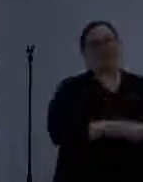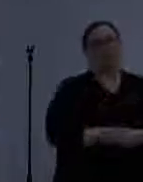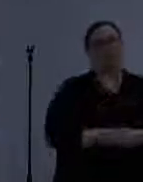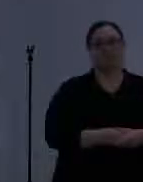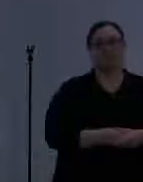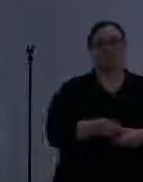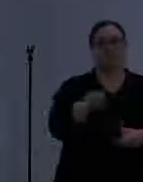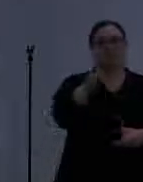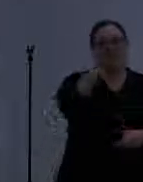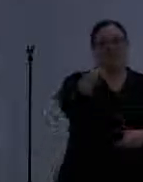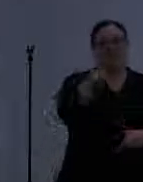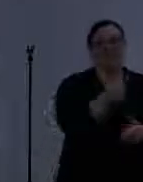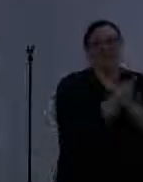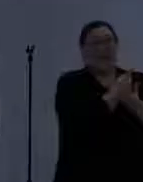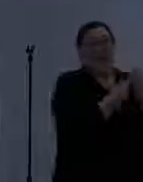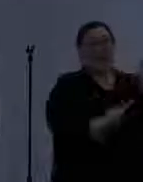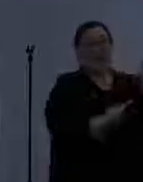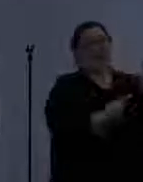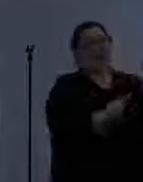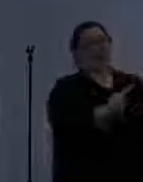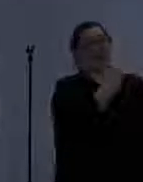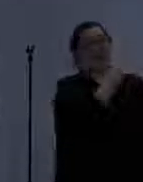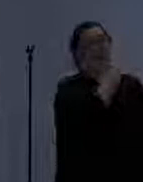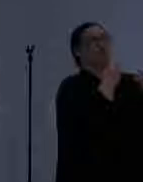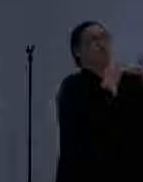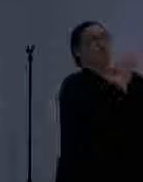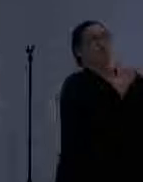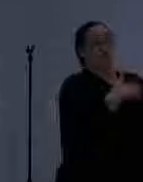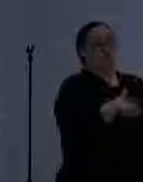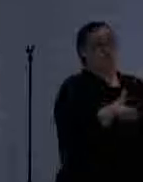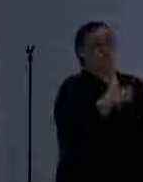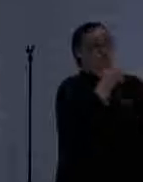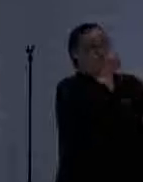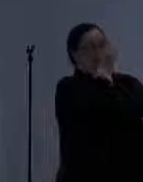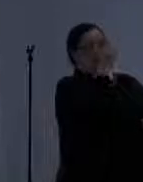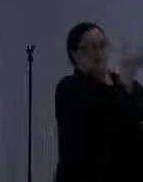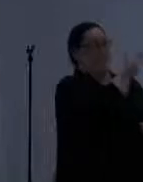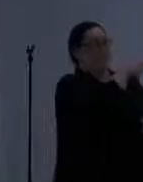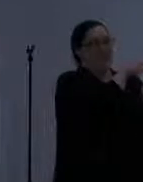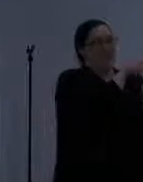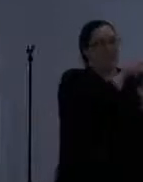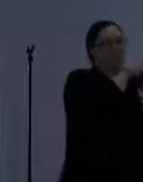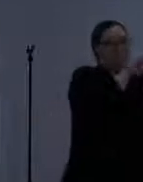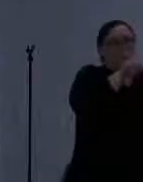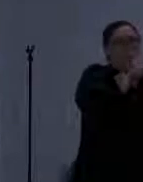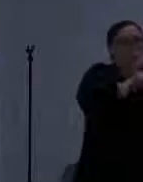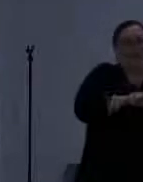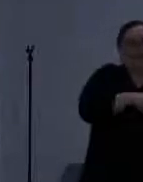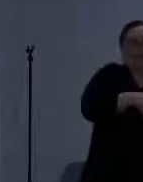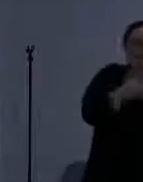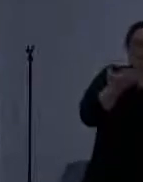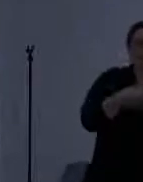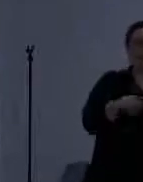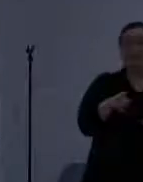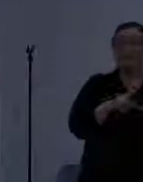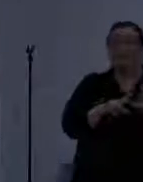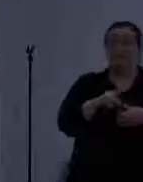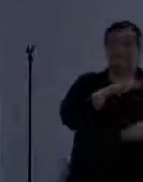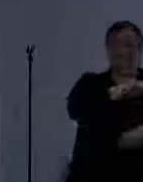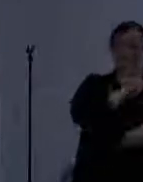that they don't actually take action. So who would take action? If it was criminal, the police should